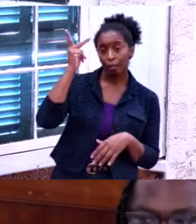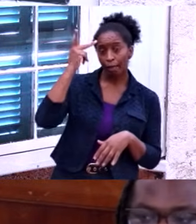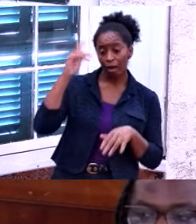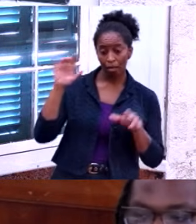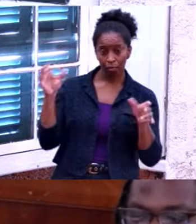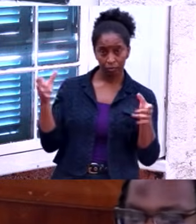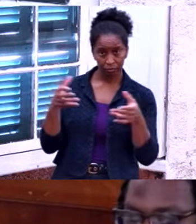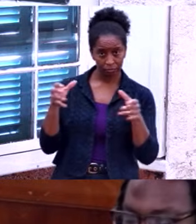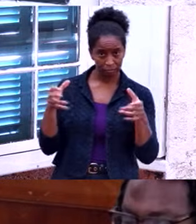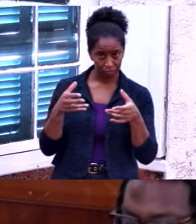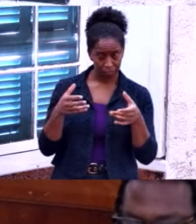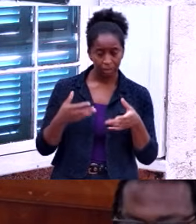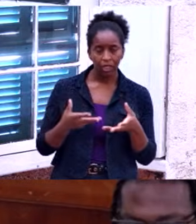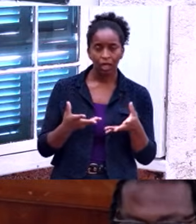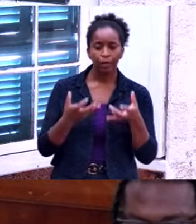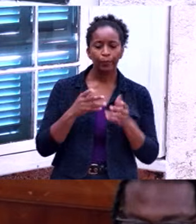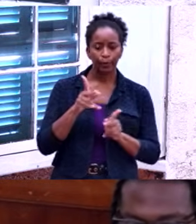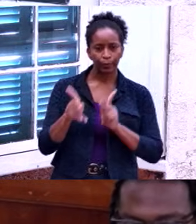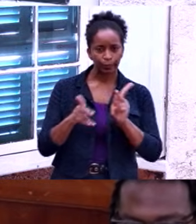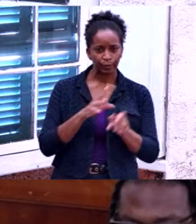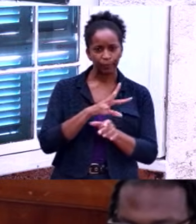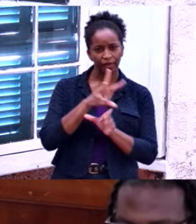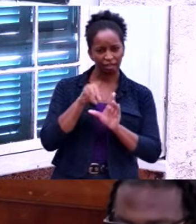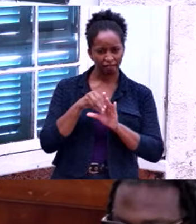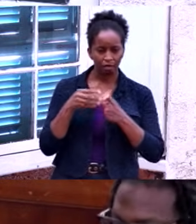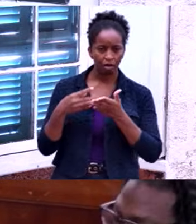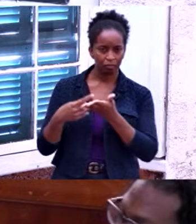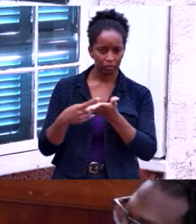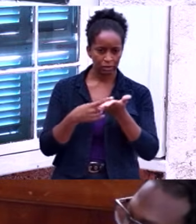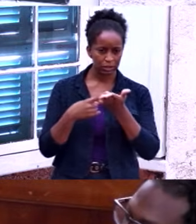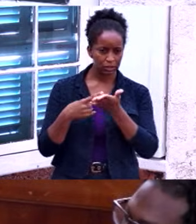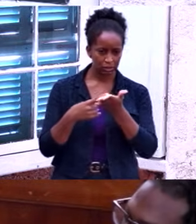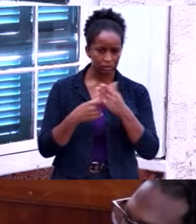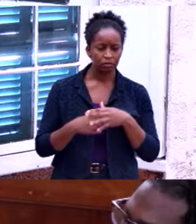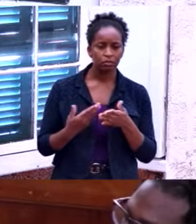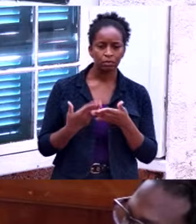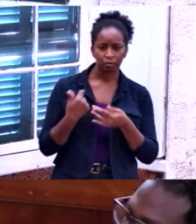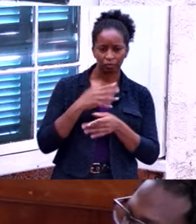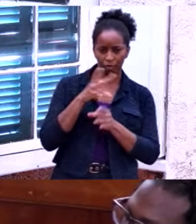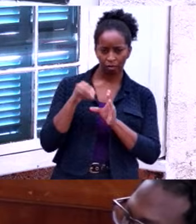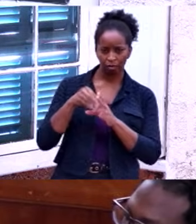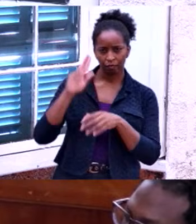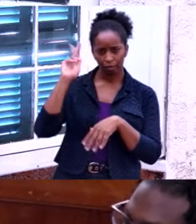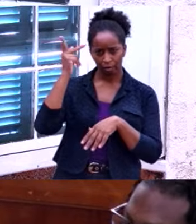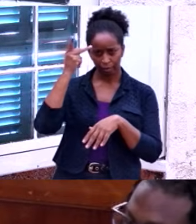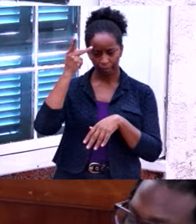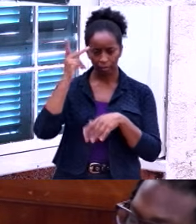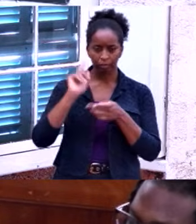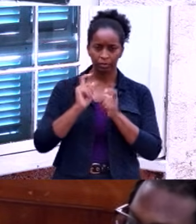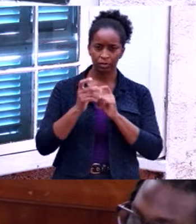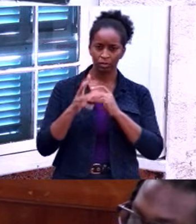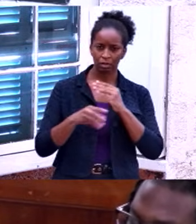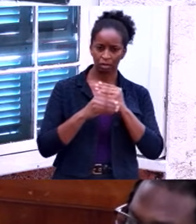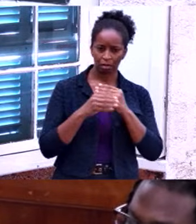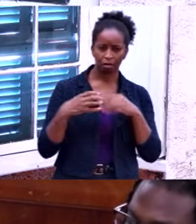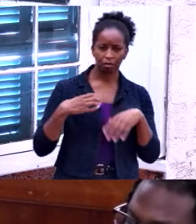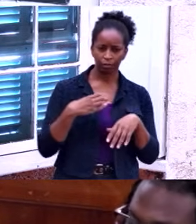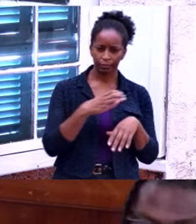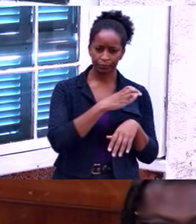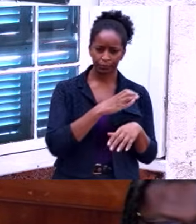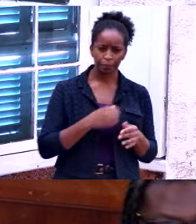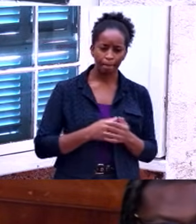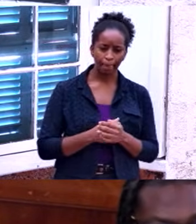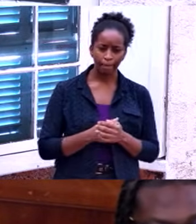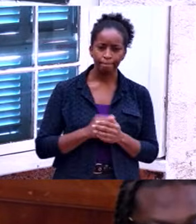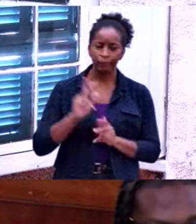As part of the Constitutional Reform Commission, there were a lot of recommendations made by the public, and I'm certain that the Parliamentary Reform Commission had